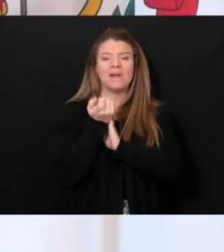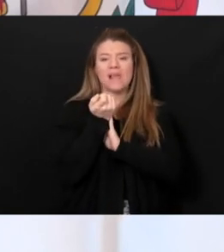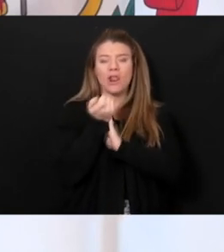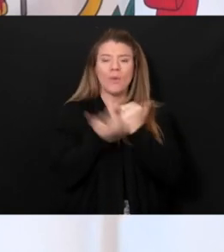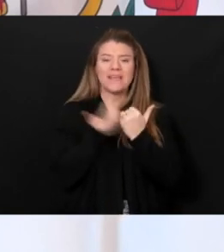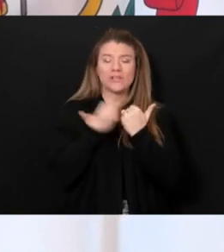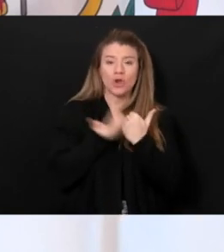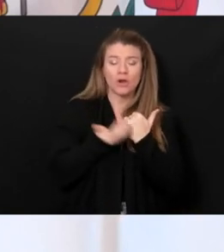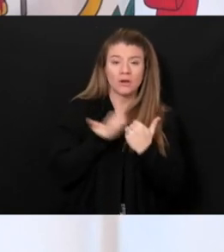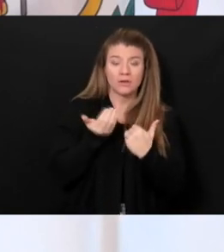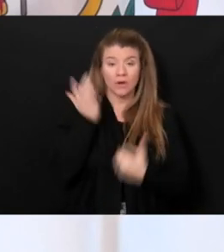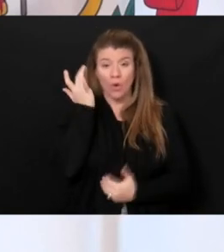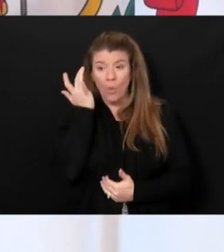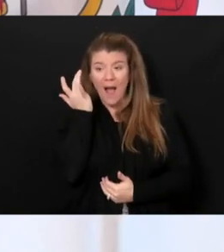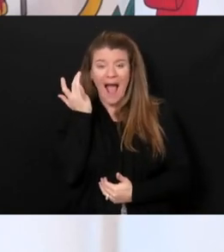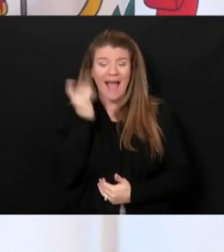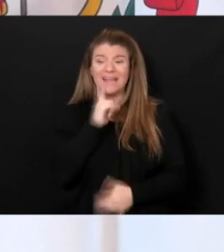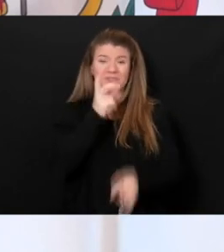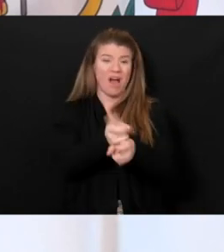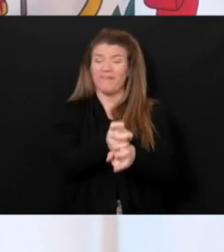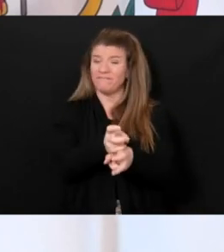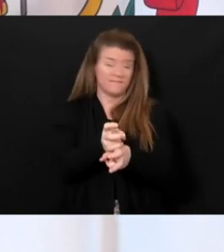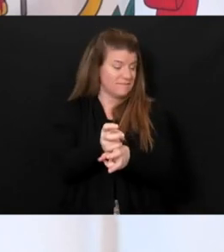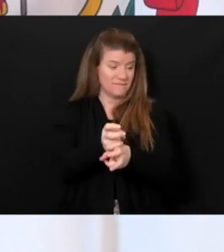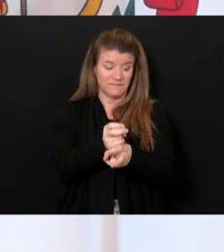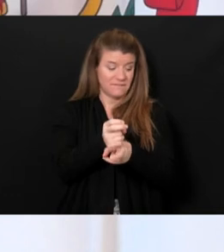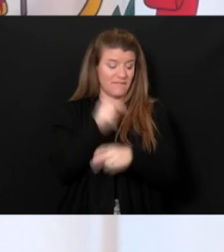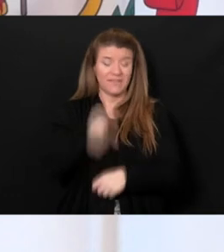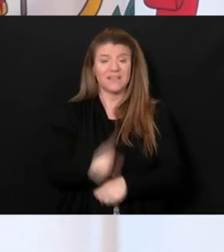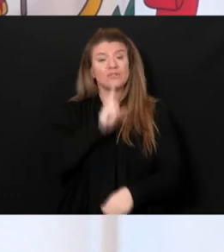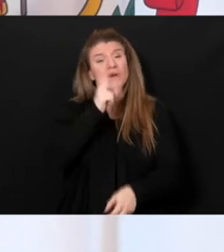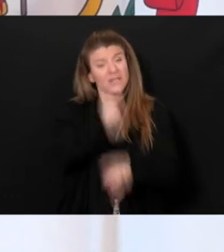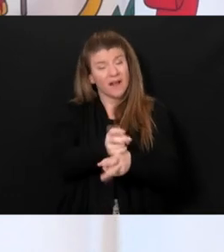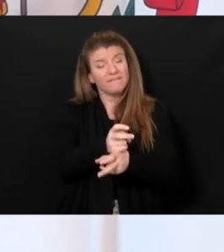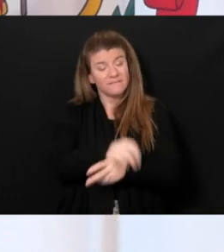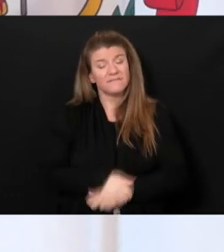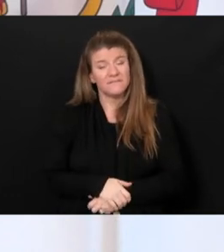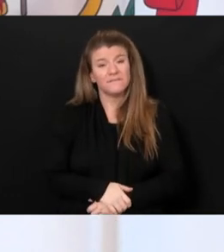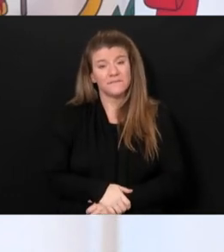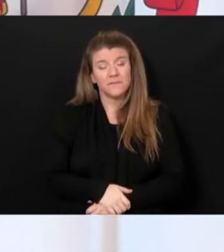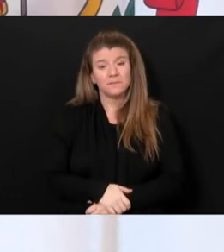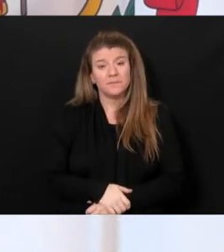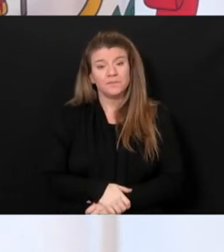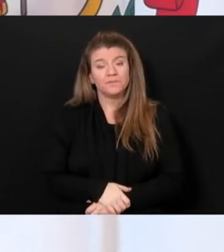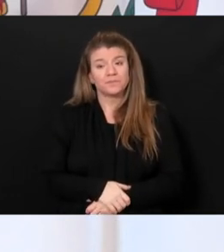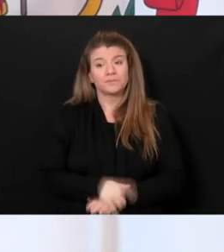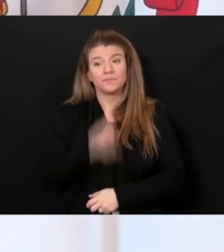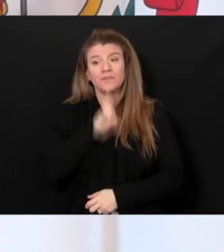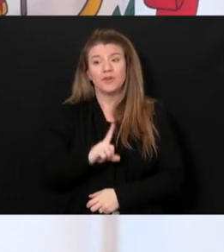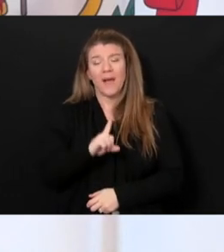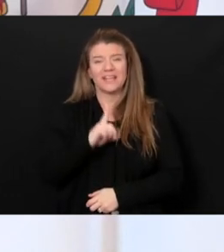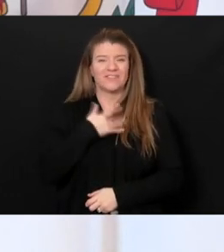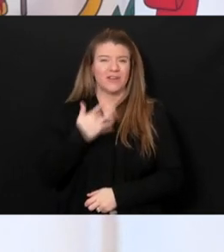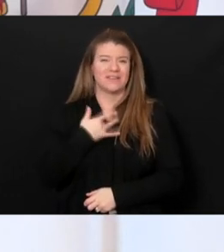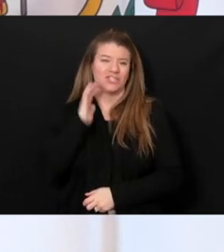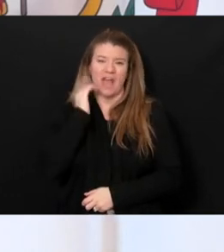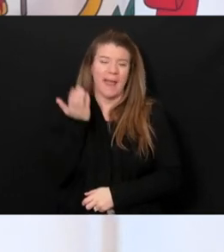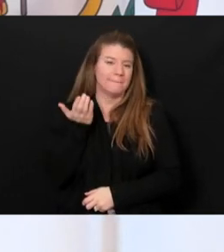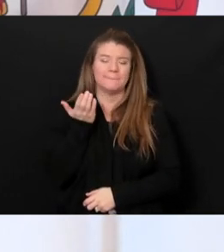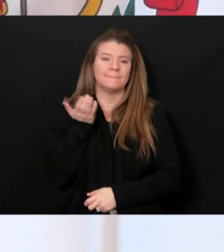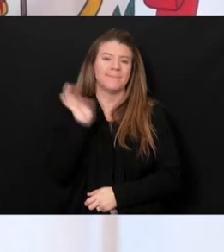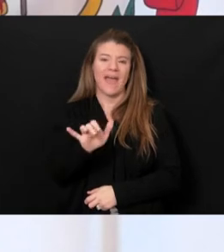easier, because it's dog tough a lot of times. So anyway, you know, I just think it's a shame